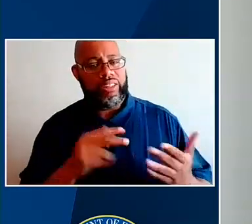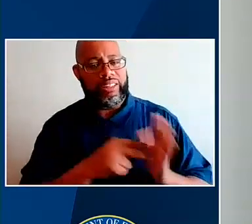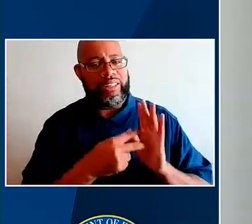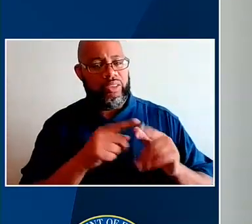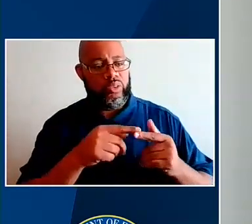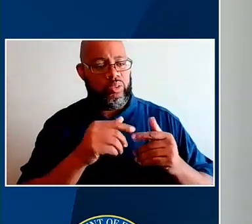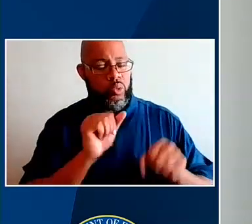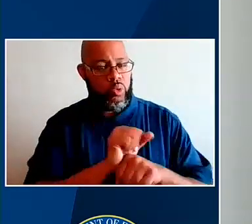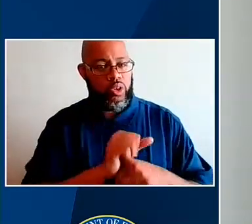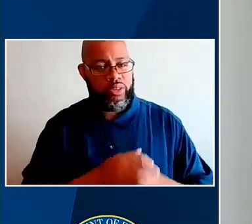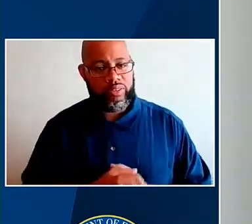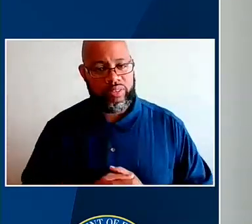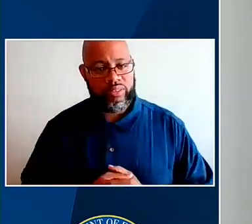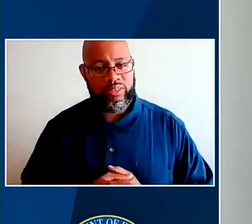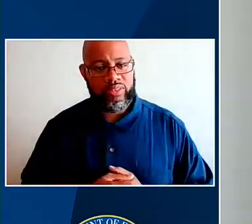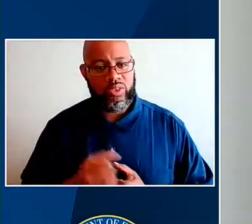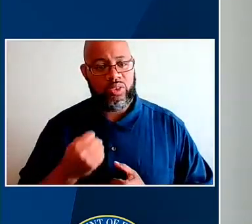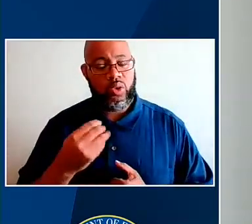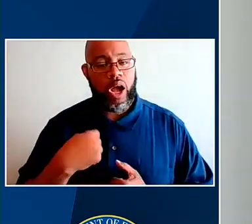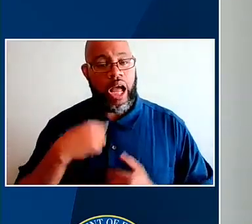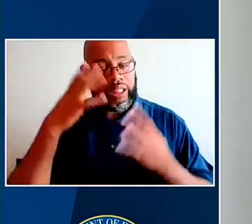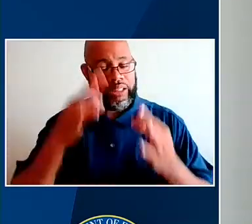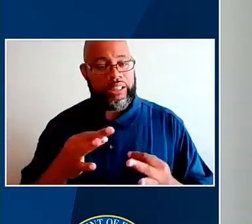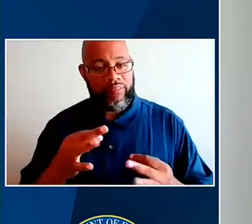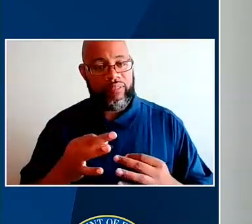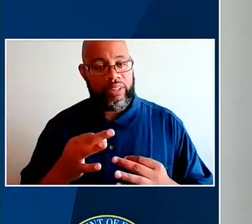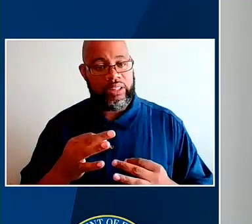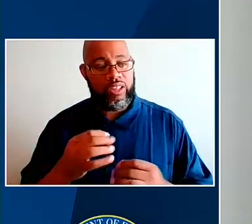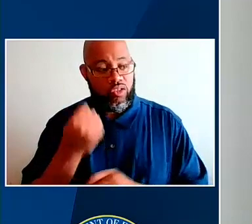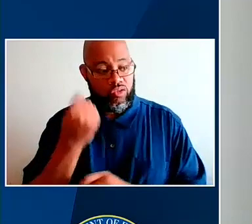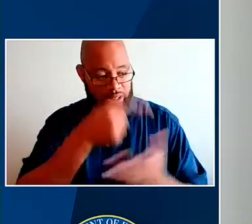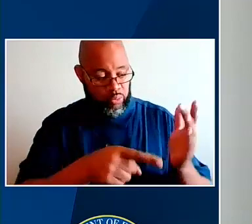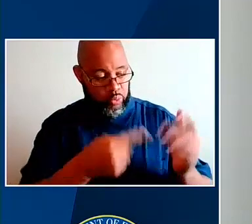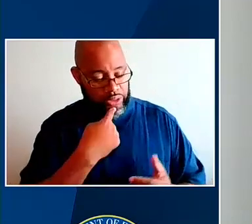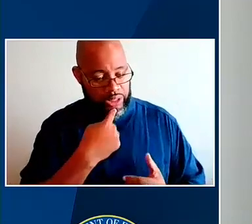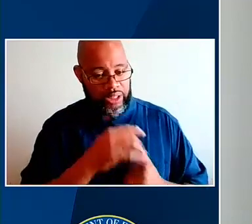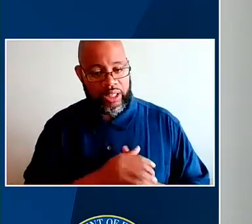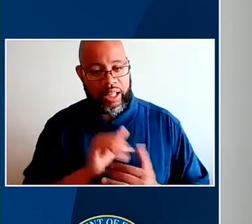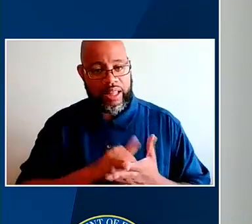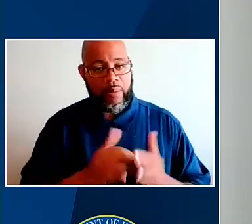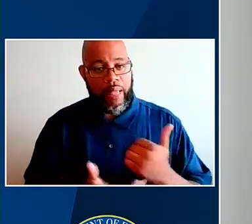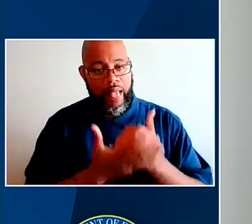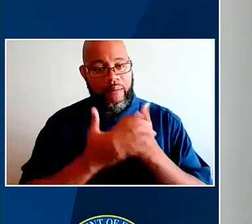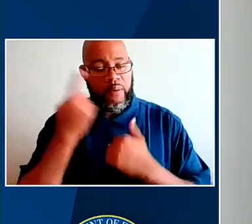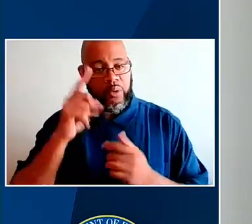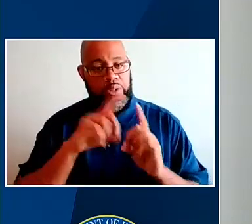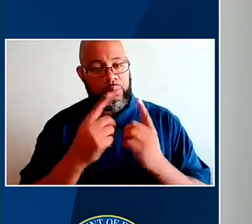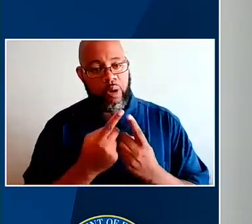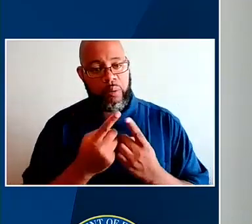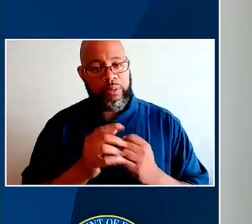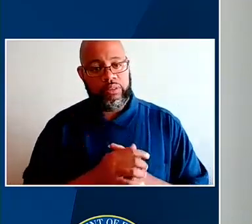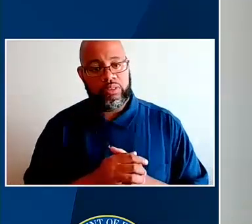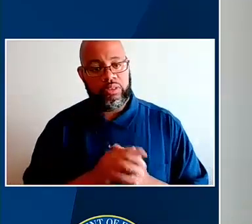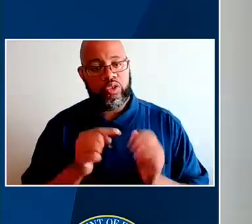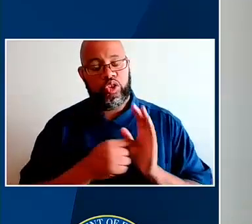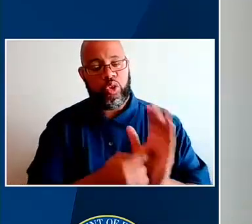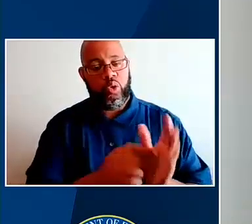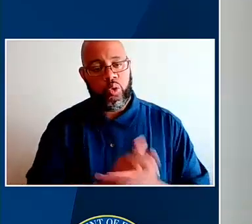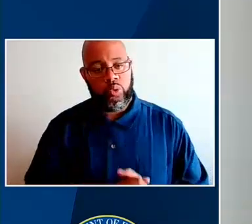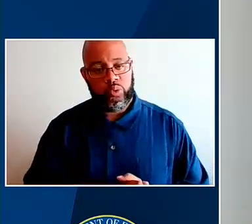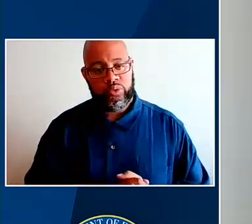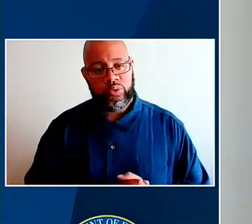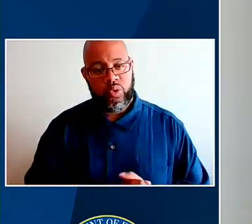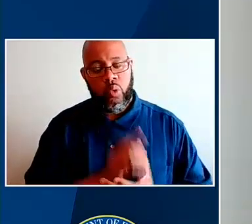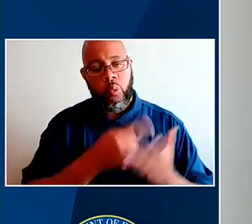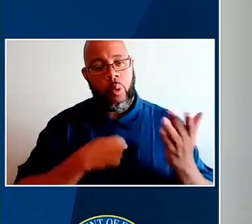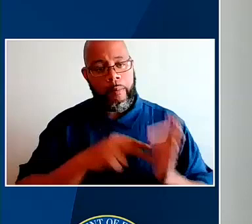out. I definitely do hear you that it would be helpful for the department to illustrate what we